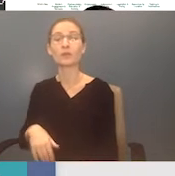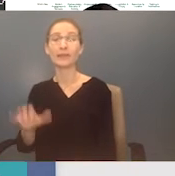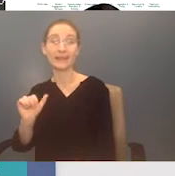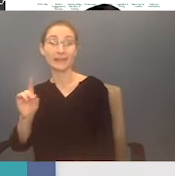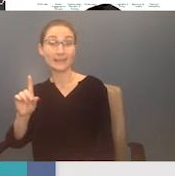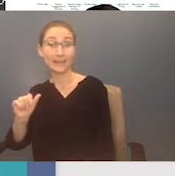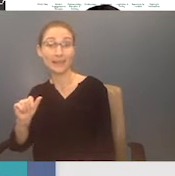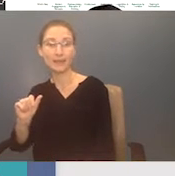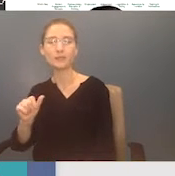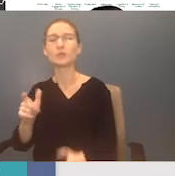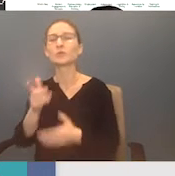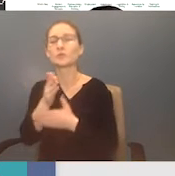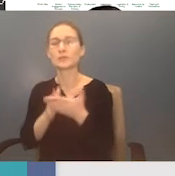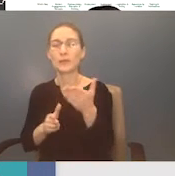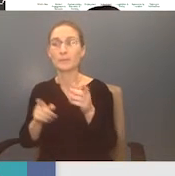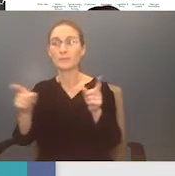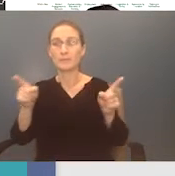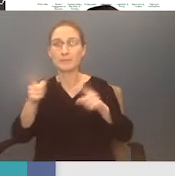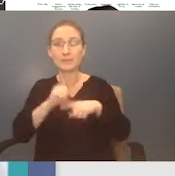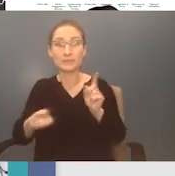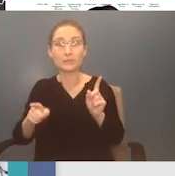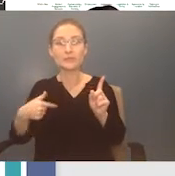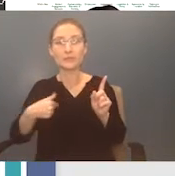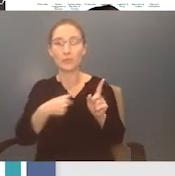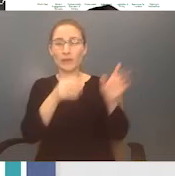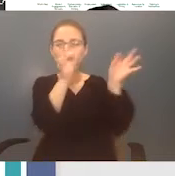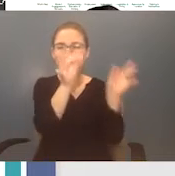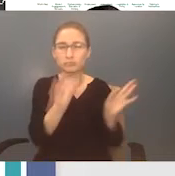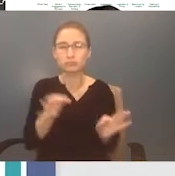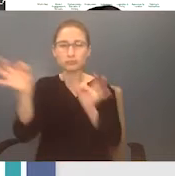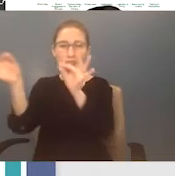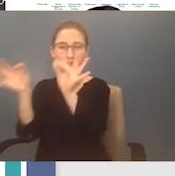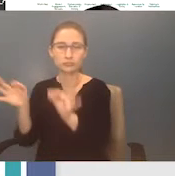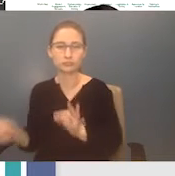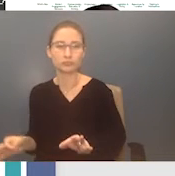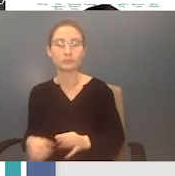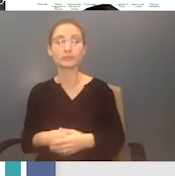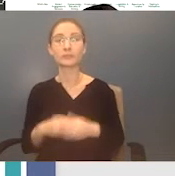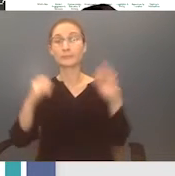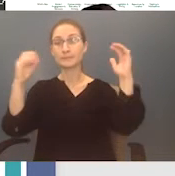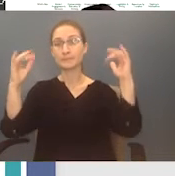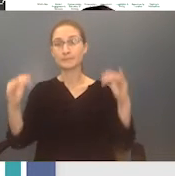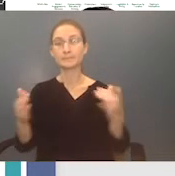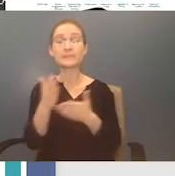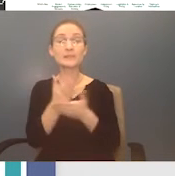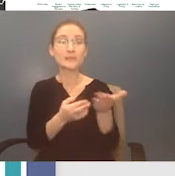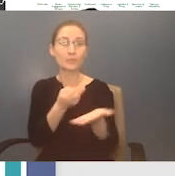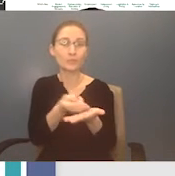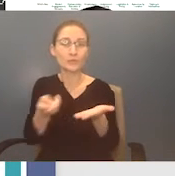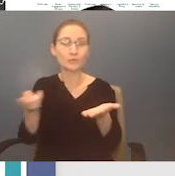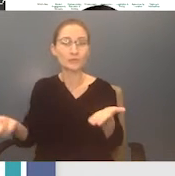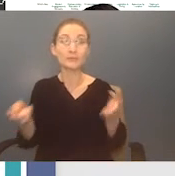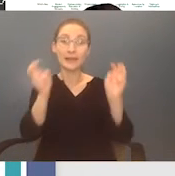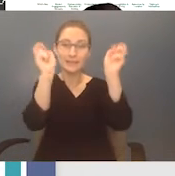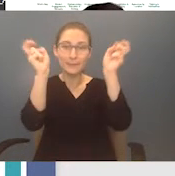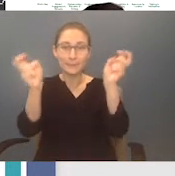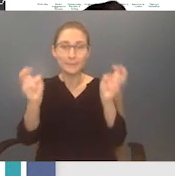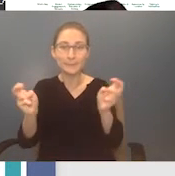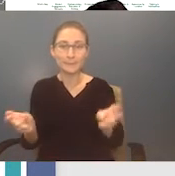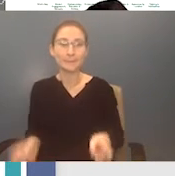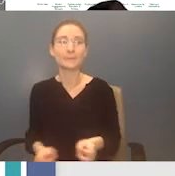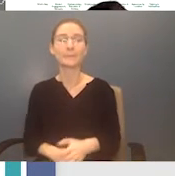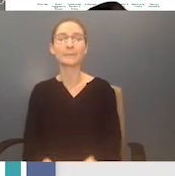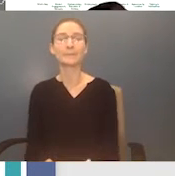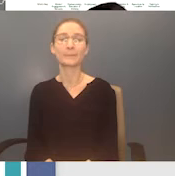we have just a breakdown of some of those differences that you need to be aware of. And then of course, some resources by topic, by the